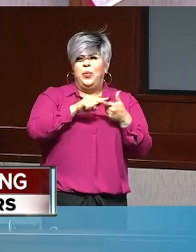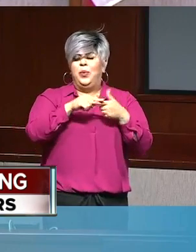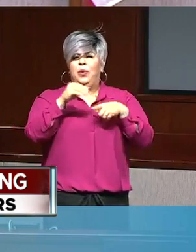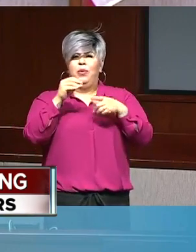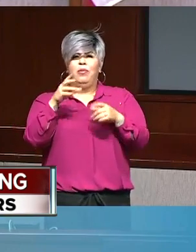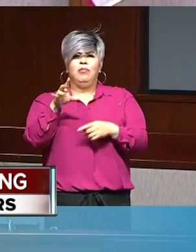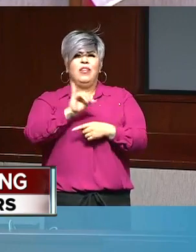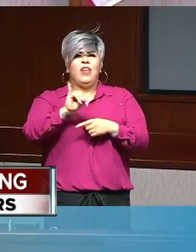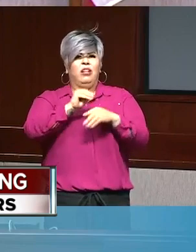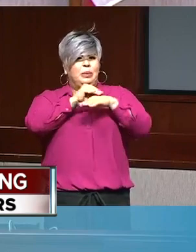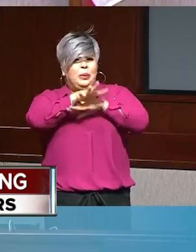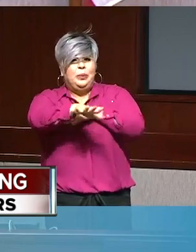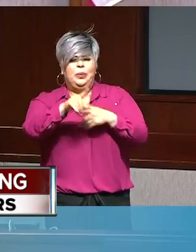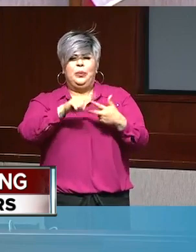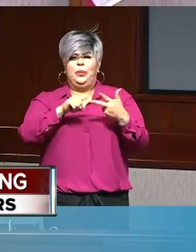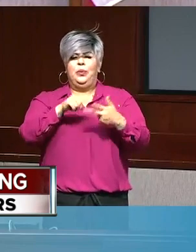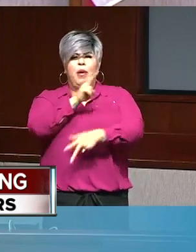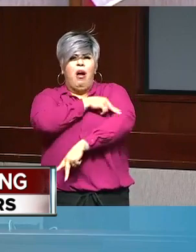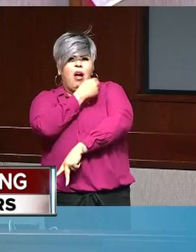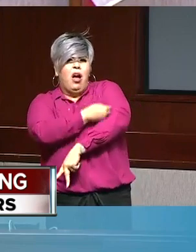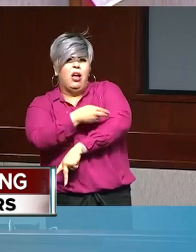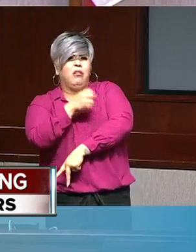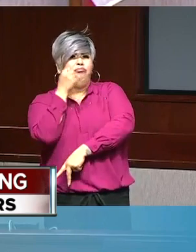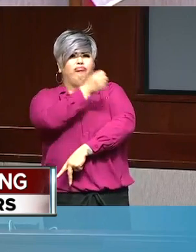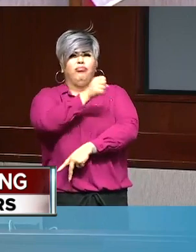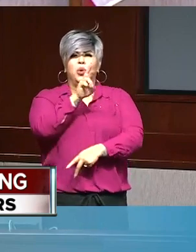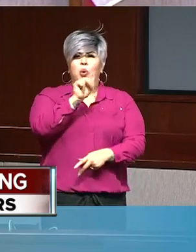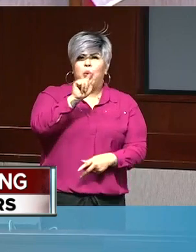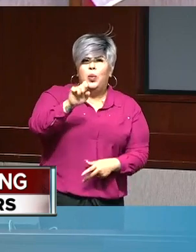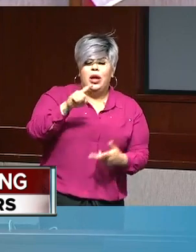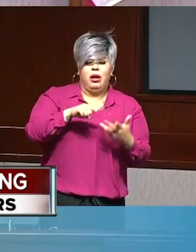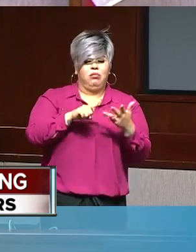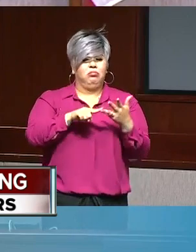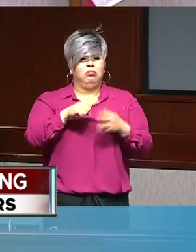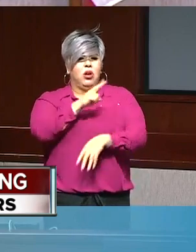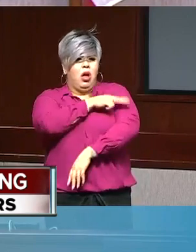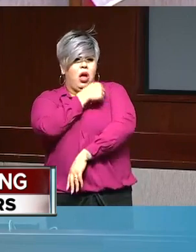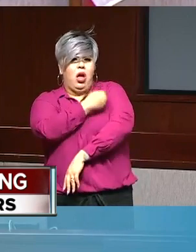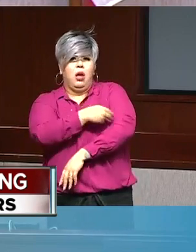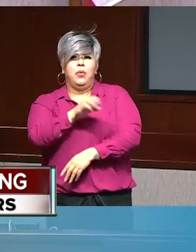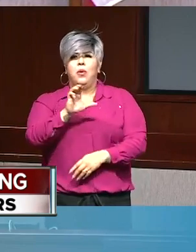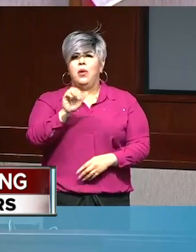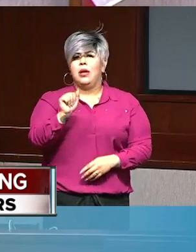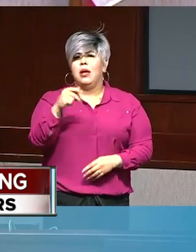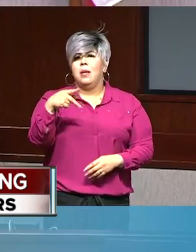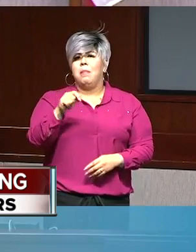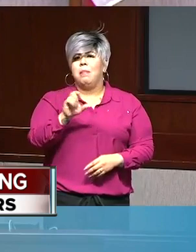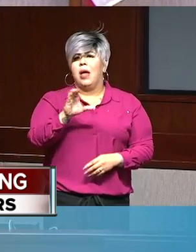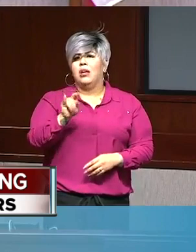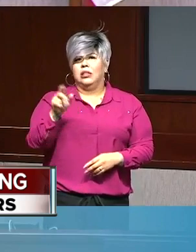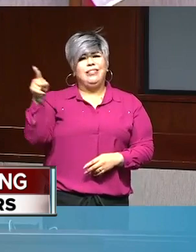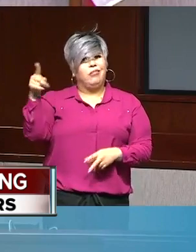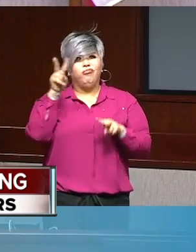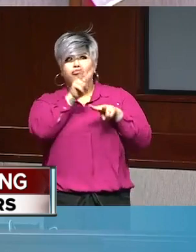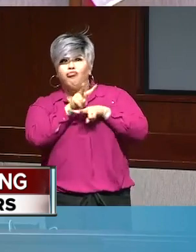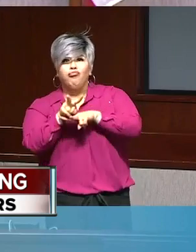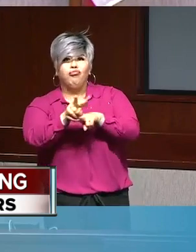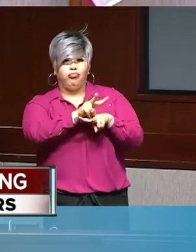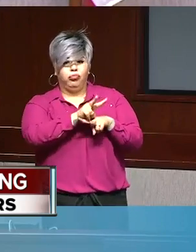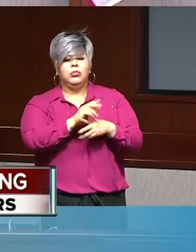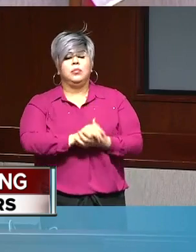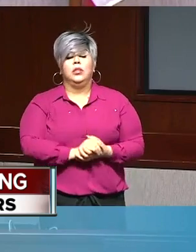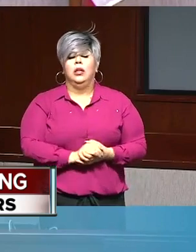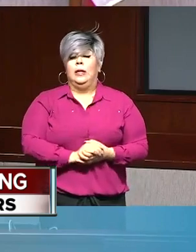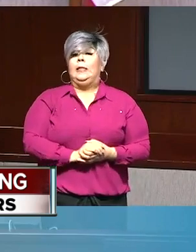transmission rates, hospitalization rates, hospital capacity. We talked about these last week. As you may recall, the